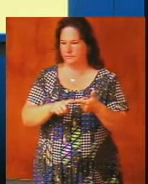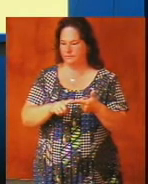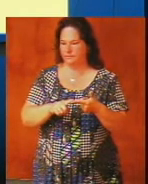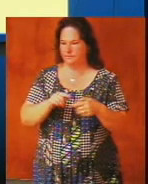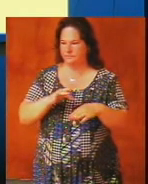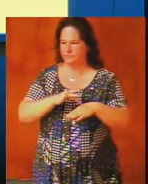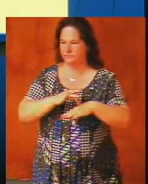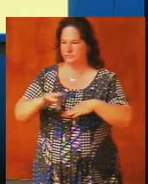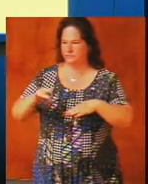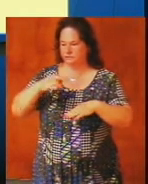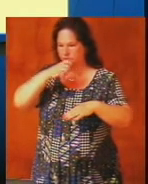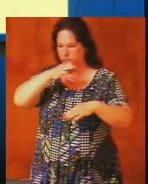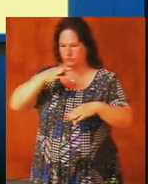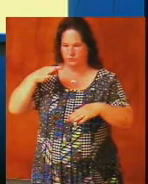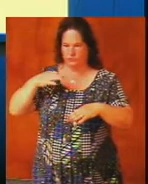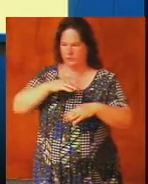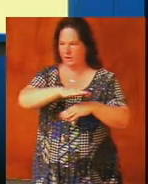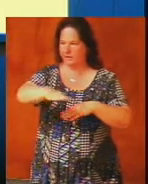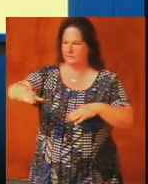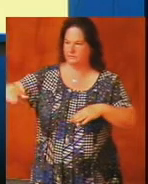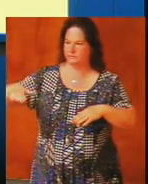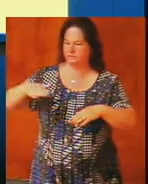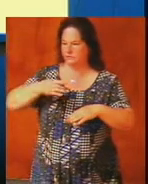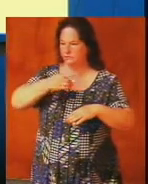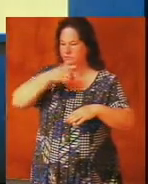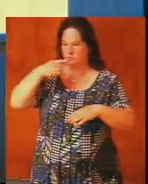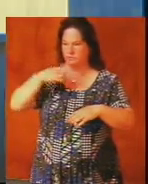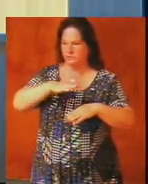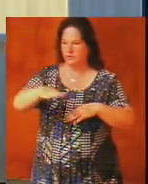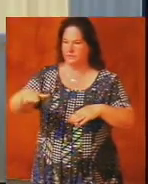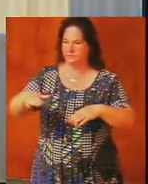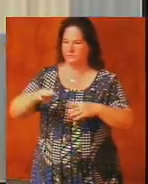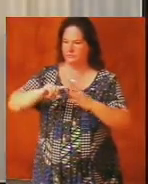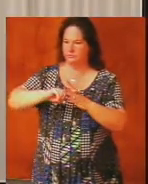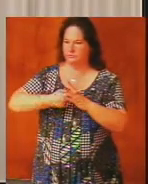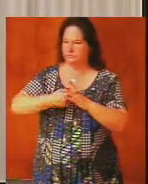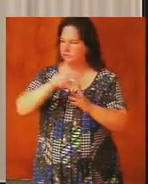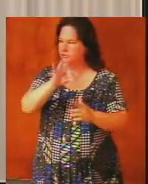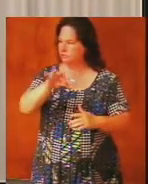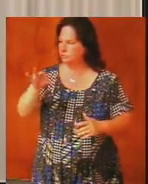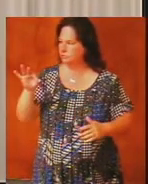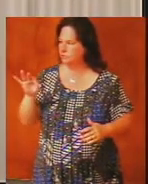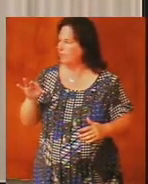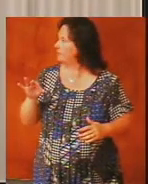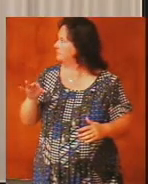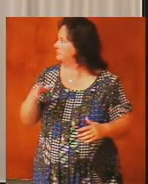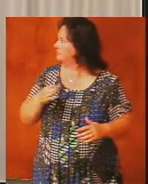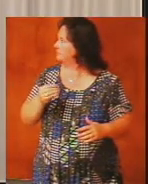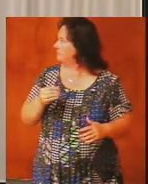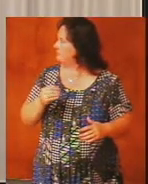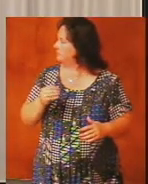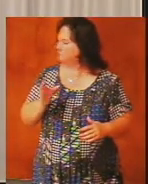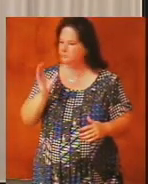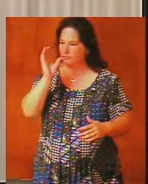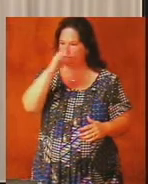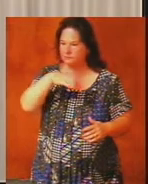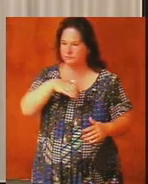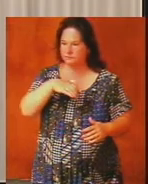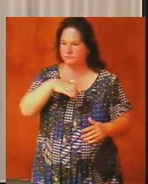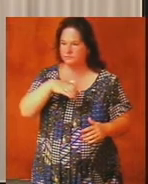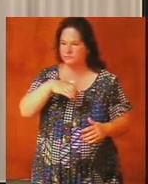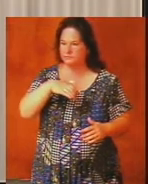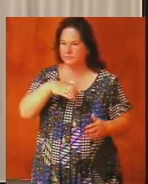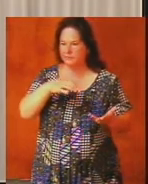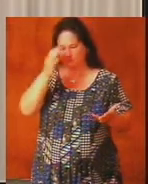wilderness, beginning to preach. And the querist gave me